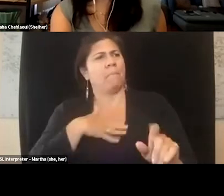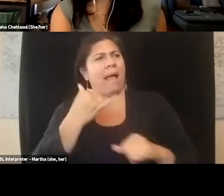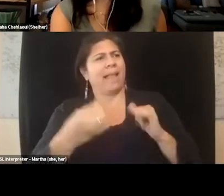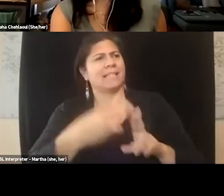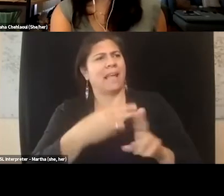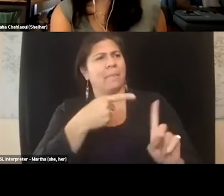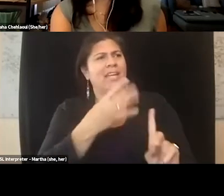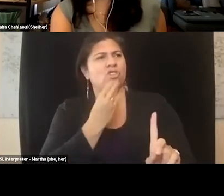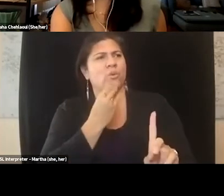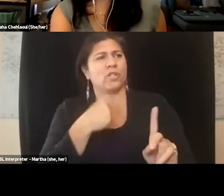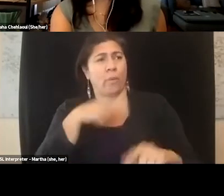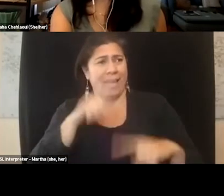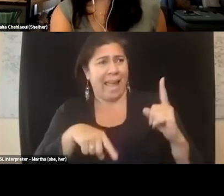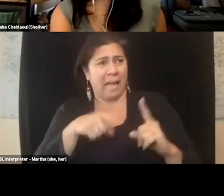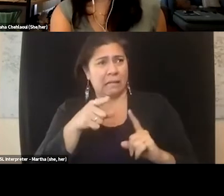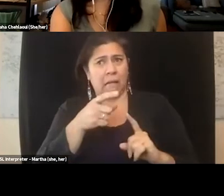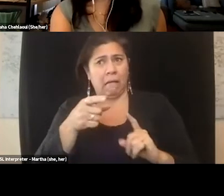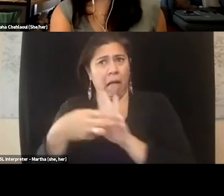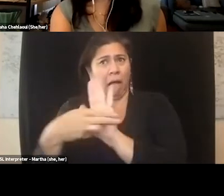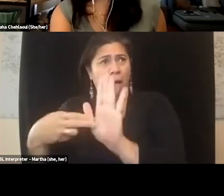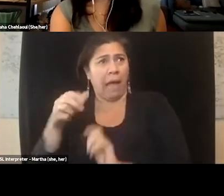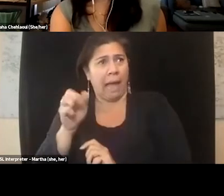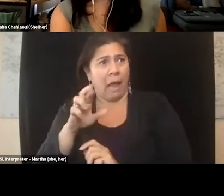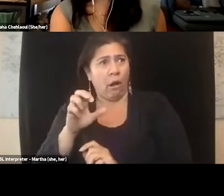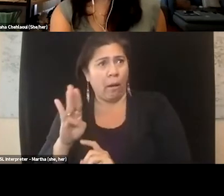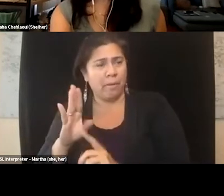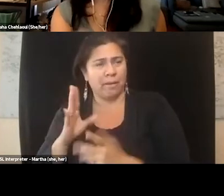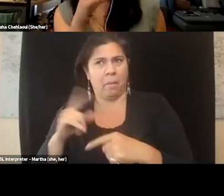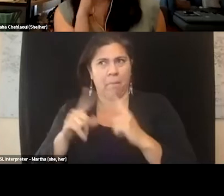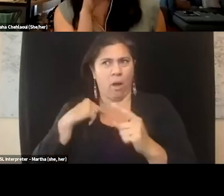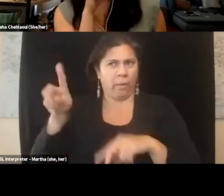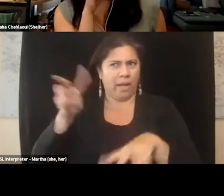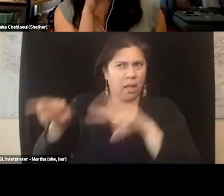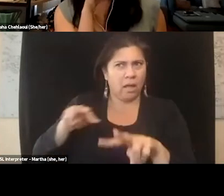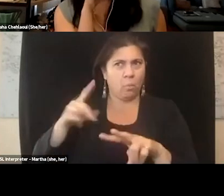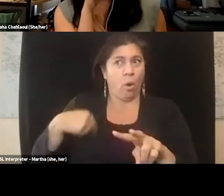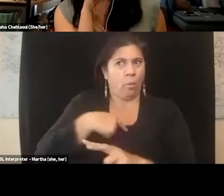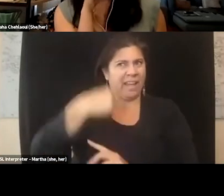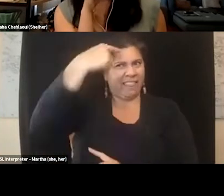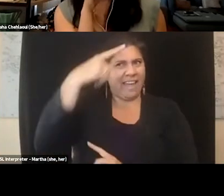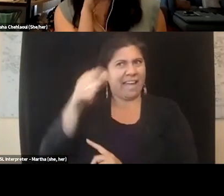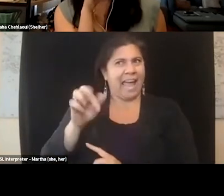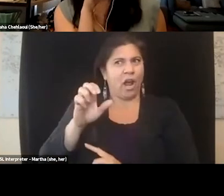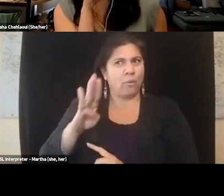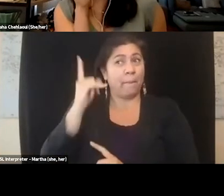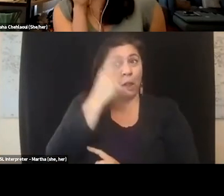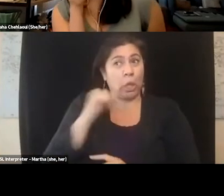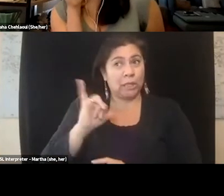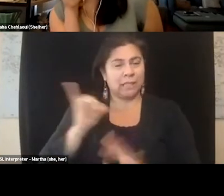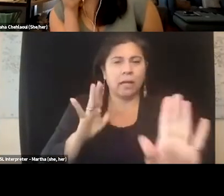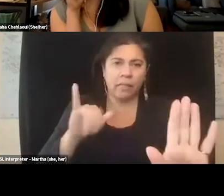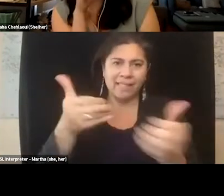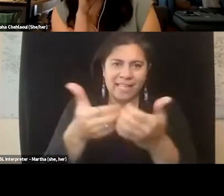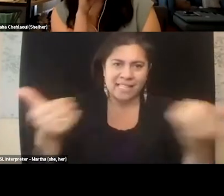so he can't play Arab, or he's got, he looks Arab, what we think an Arab looks like, which is a whole separate matter, of course, because it's a huge